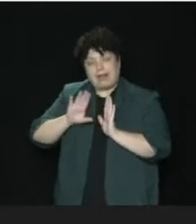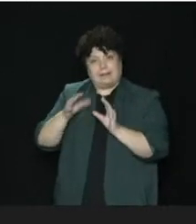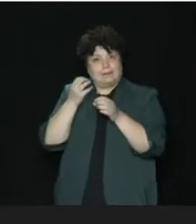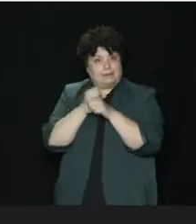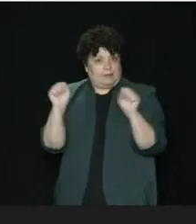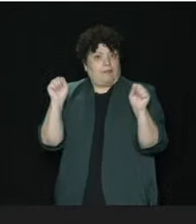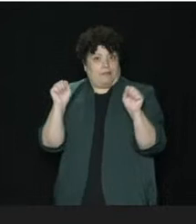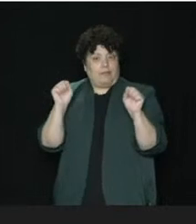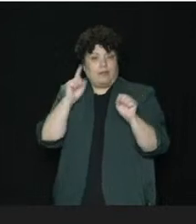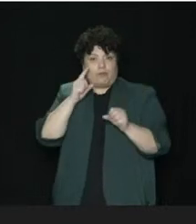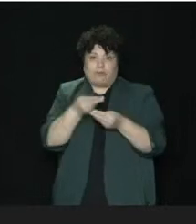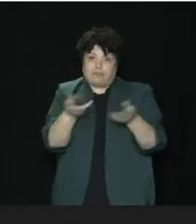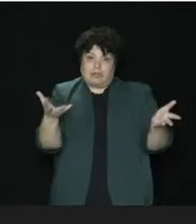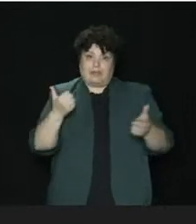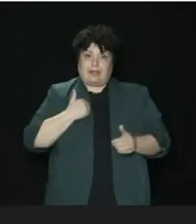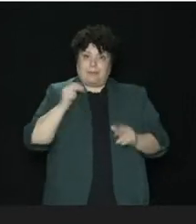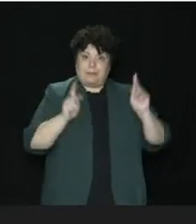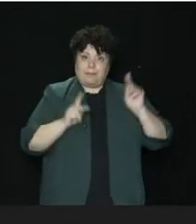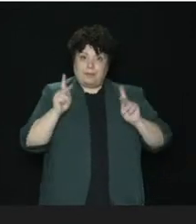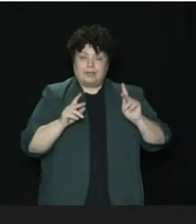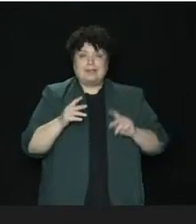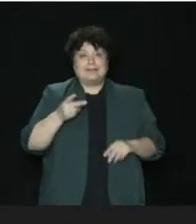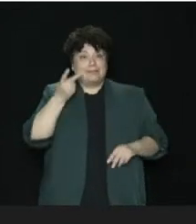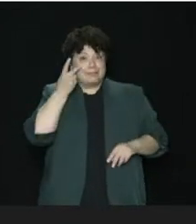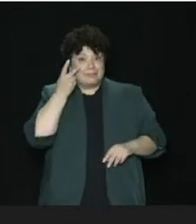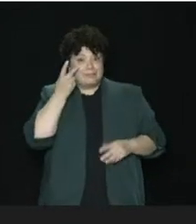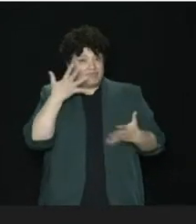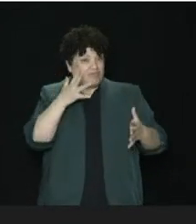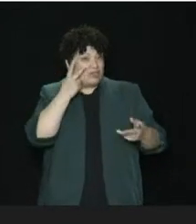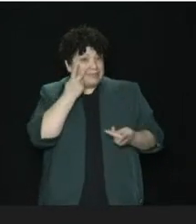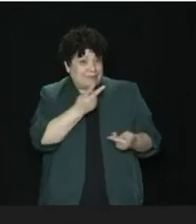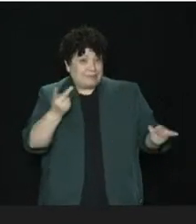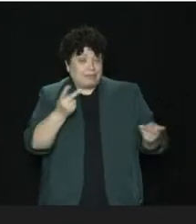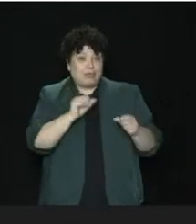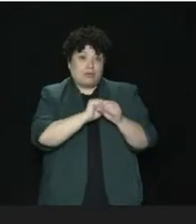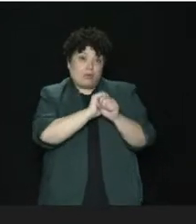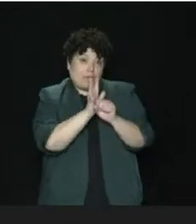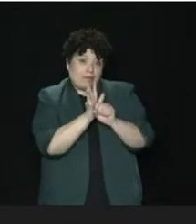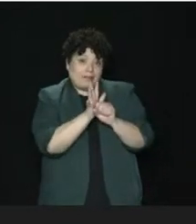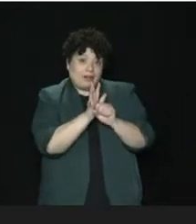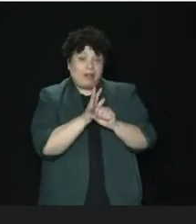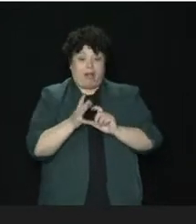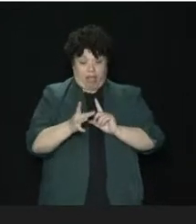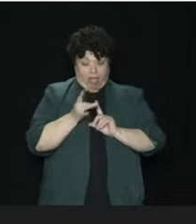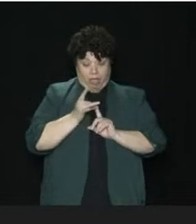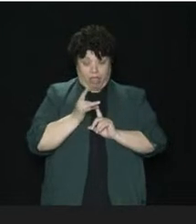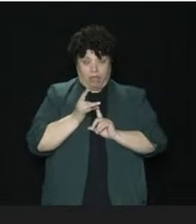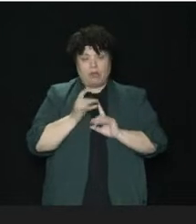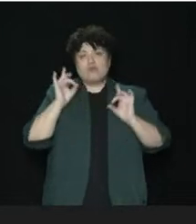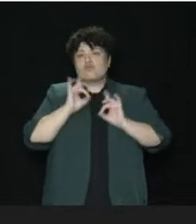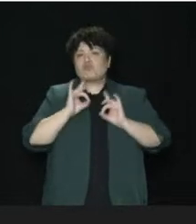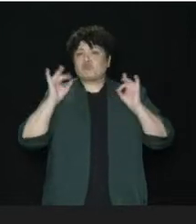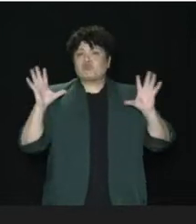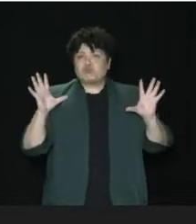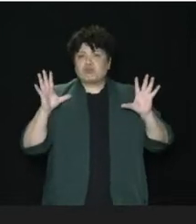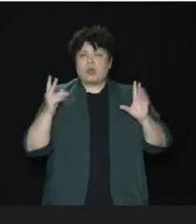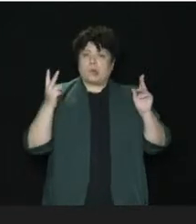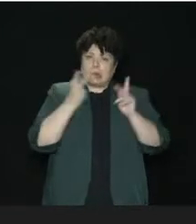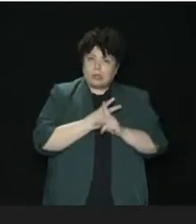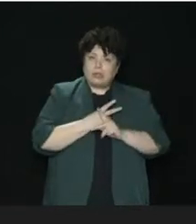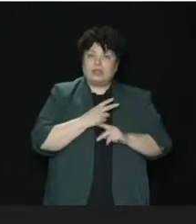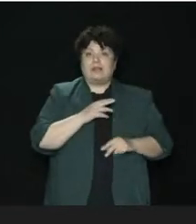have seen the tragic impacts of COVID-19 all across the country. And